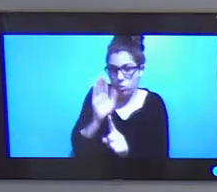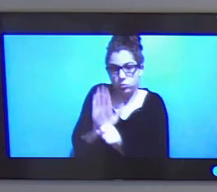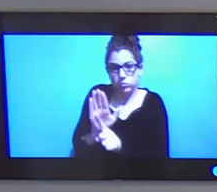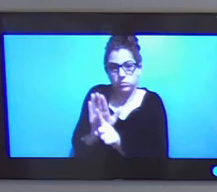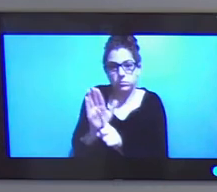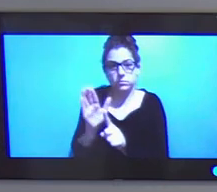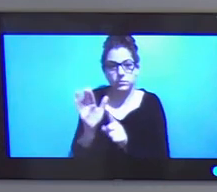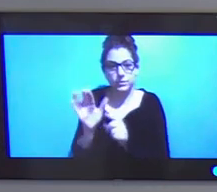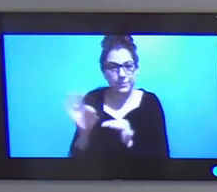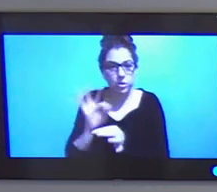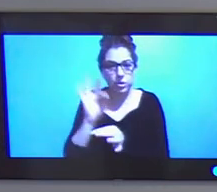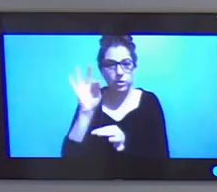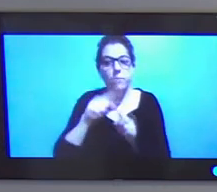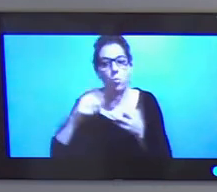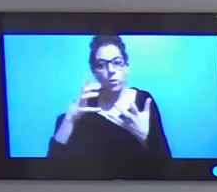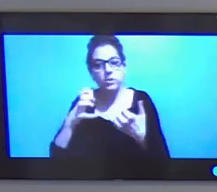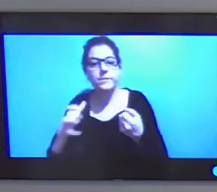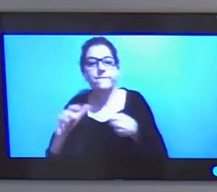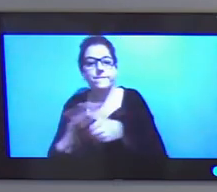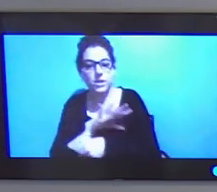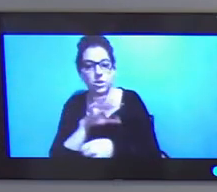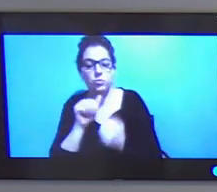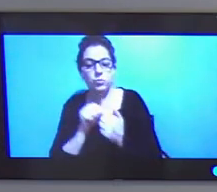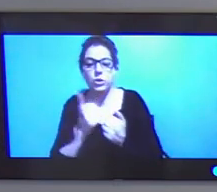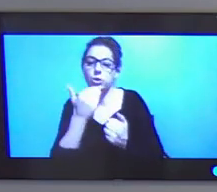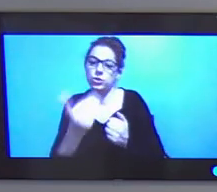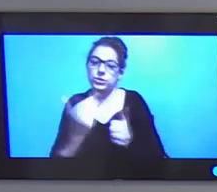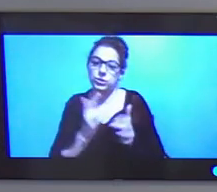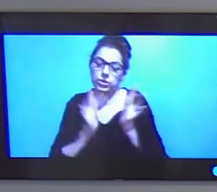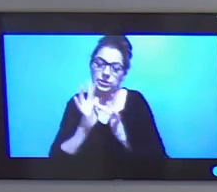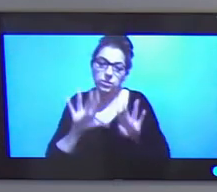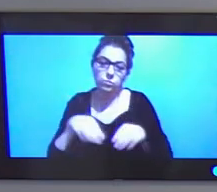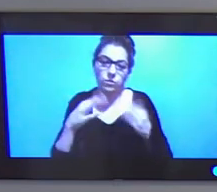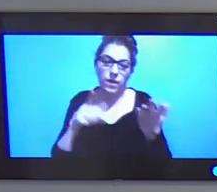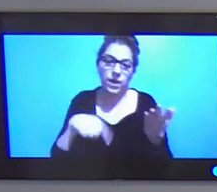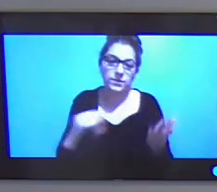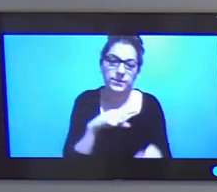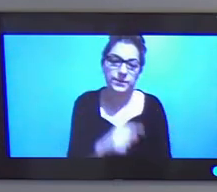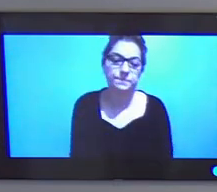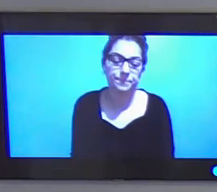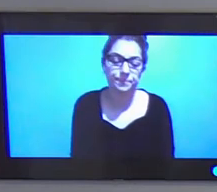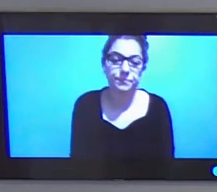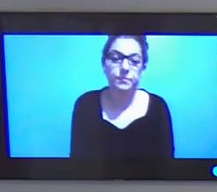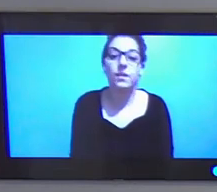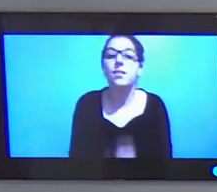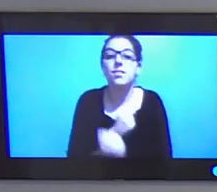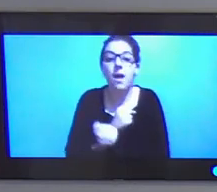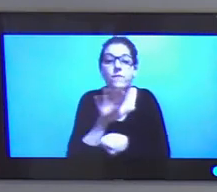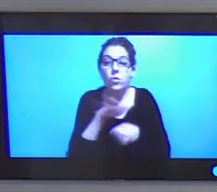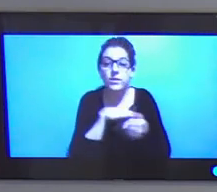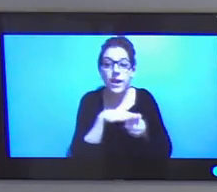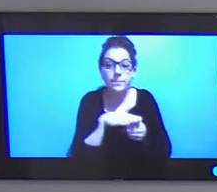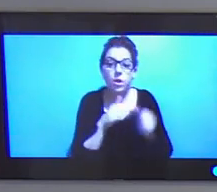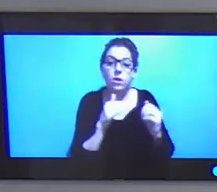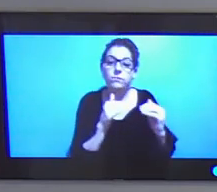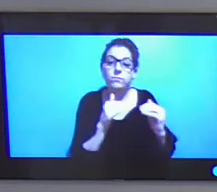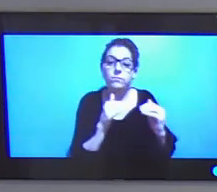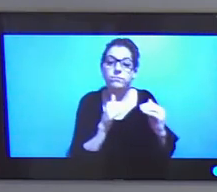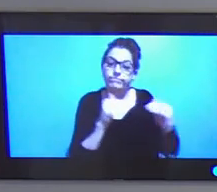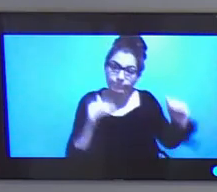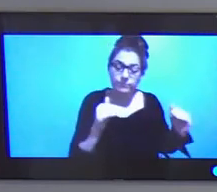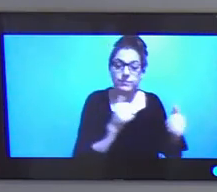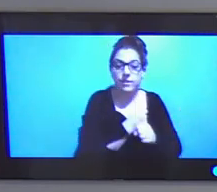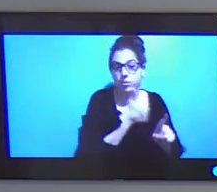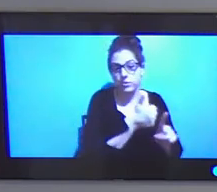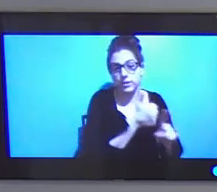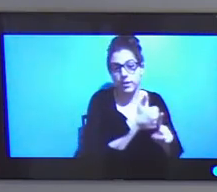yet wants to be filled with the goodness that Jesus gives, to love your neighbor as you love yourself. And with the